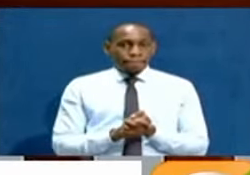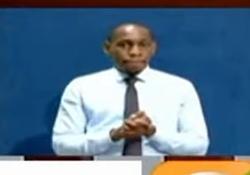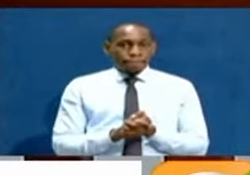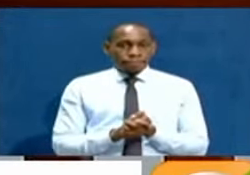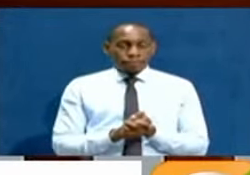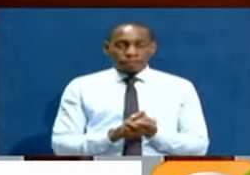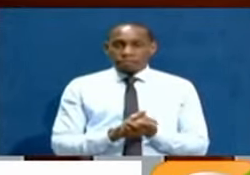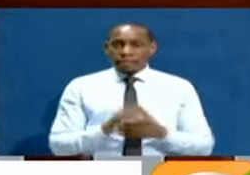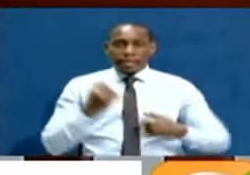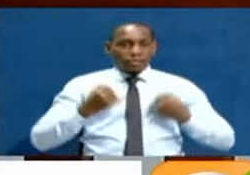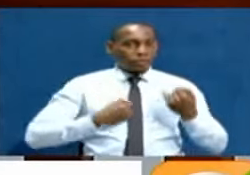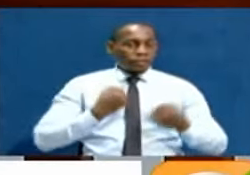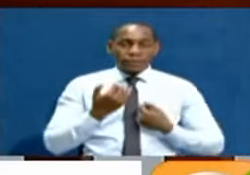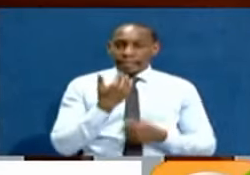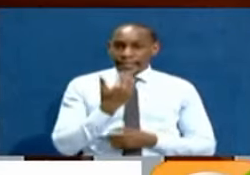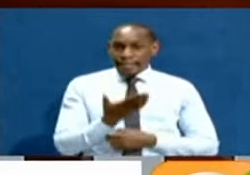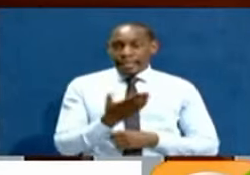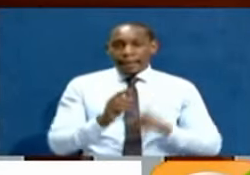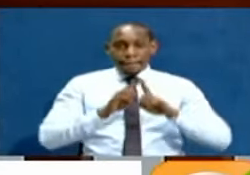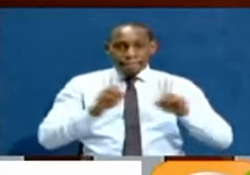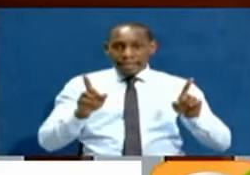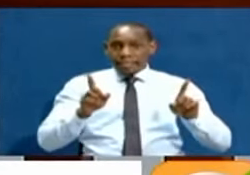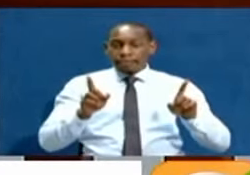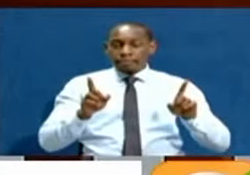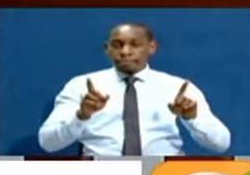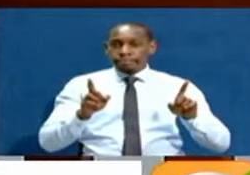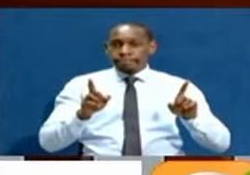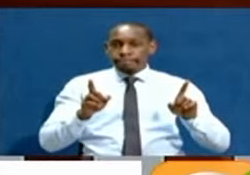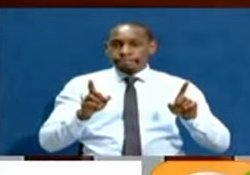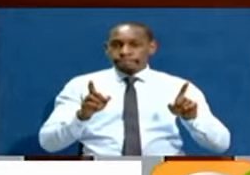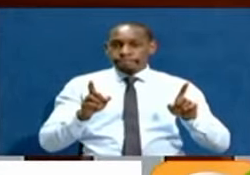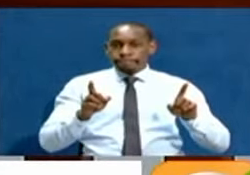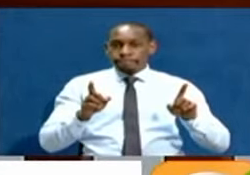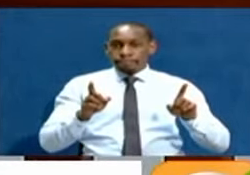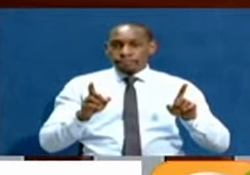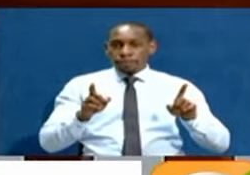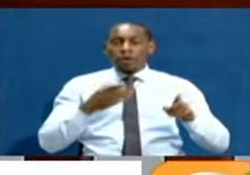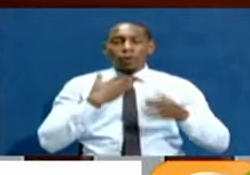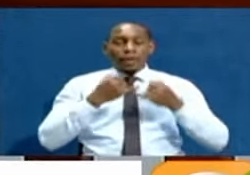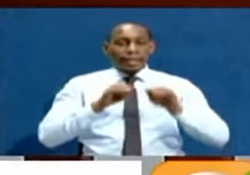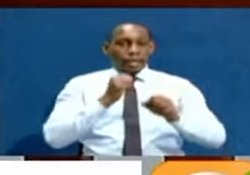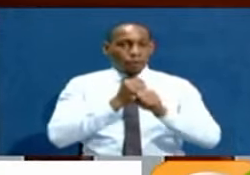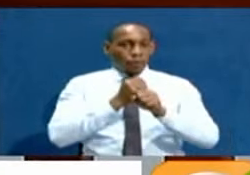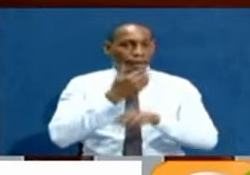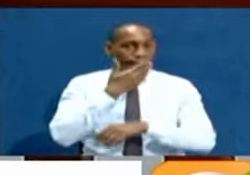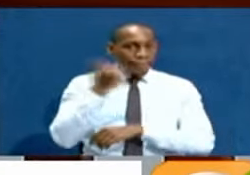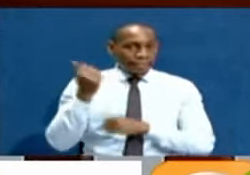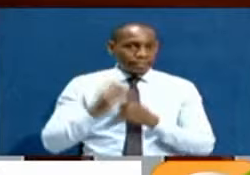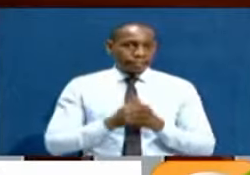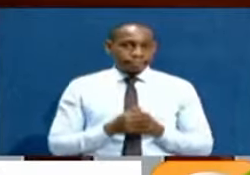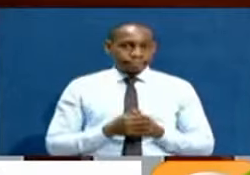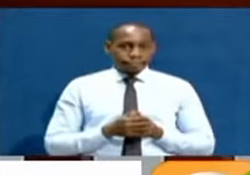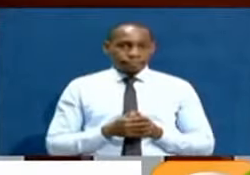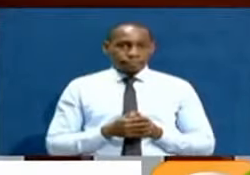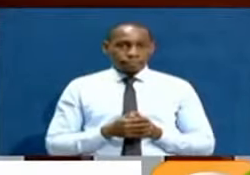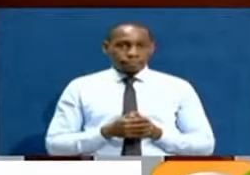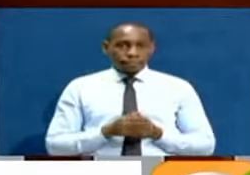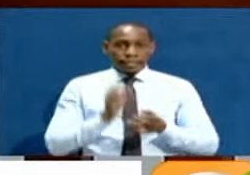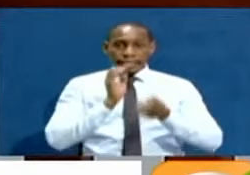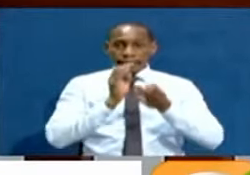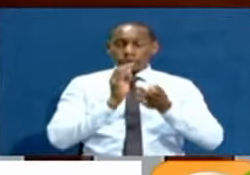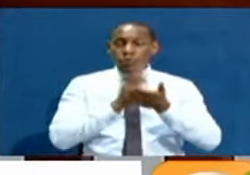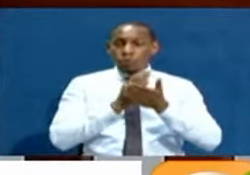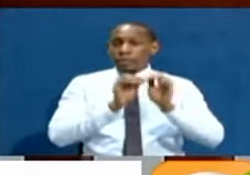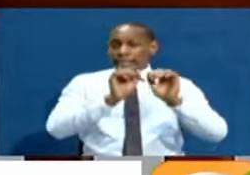not an enjoyable thing. I'm not a masochist. But I owe it to the country to try to do my best. And I think it's